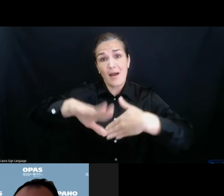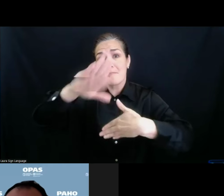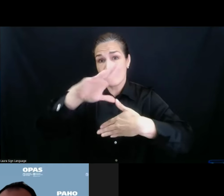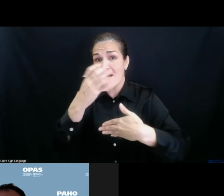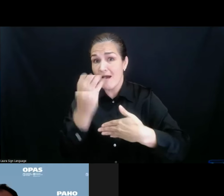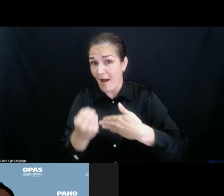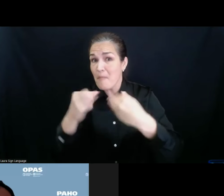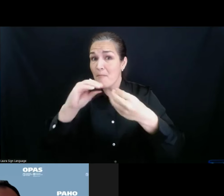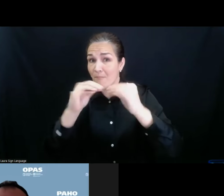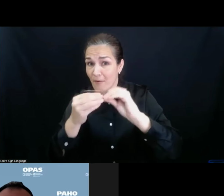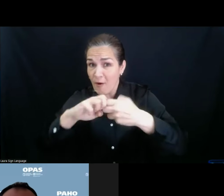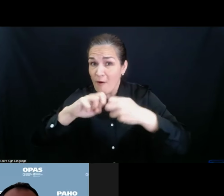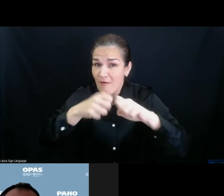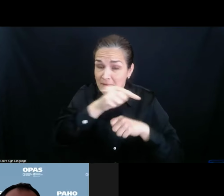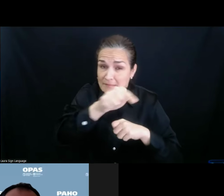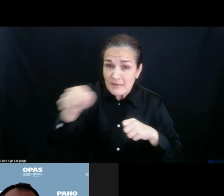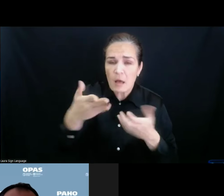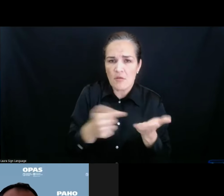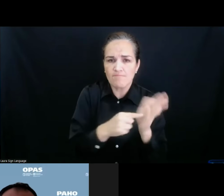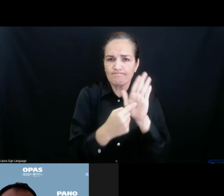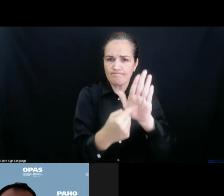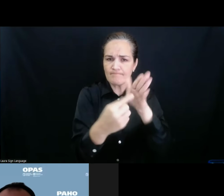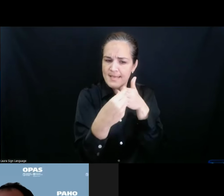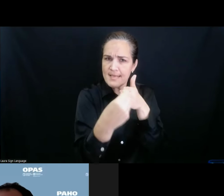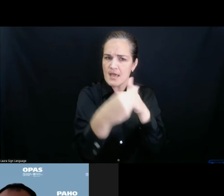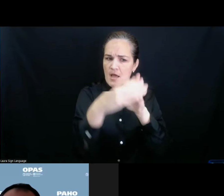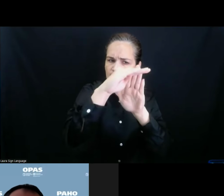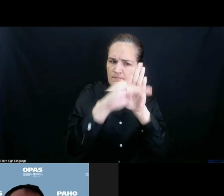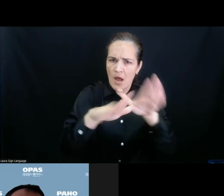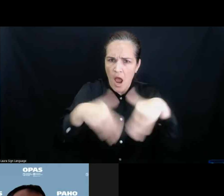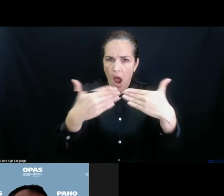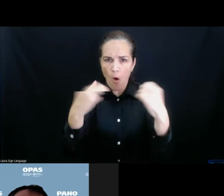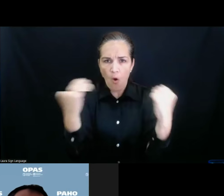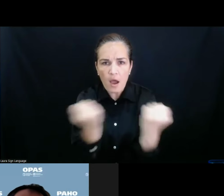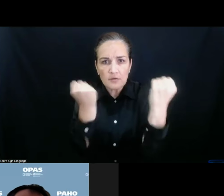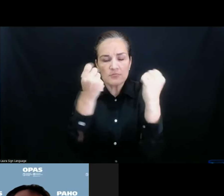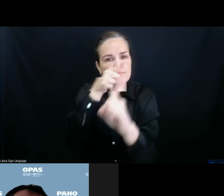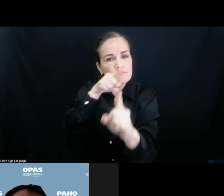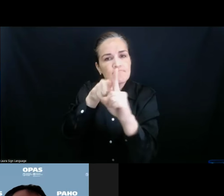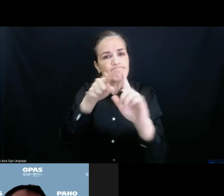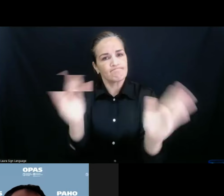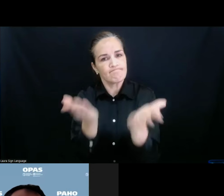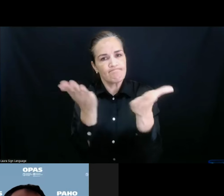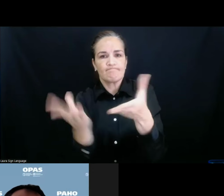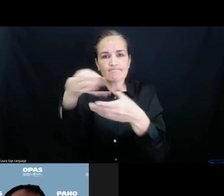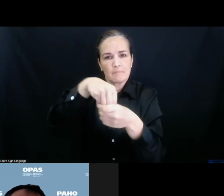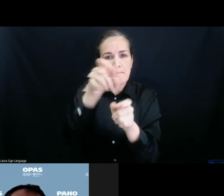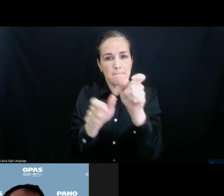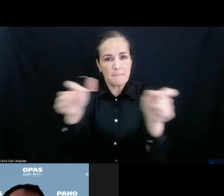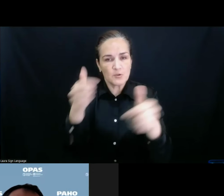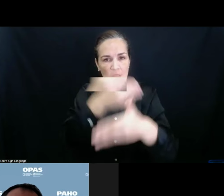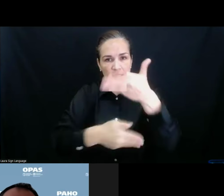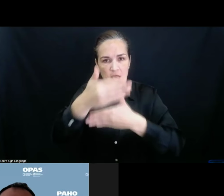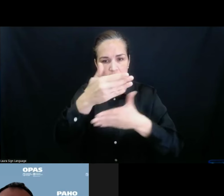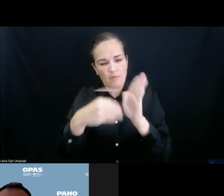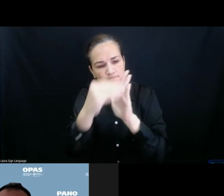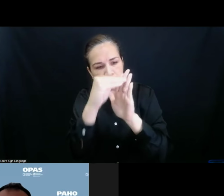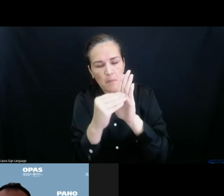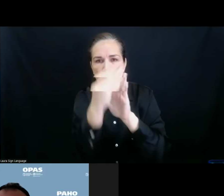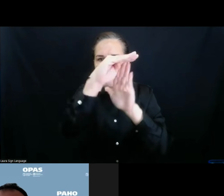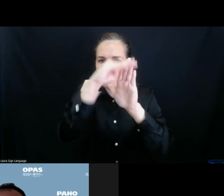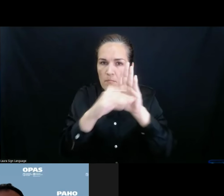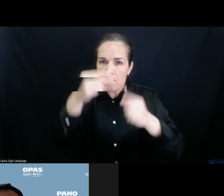the gaps presentar we la nueva have guía de concerning acción disabilities para in the promover la Americas. inclusión And de we're las also personas con discapacidad presenting en a las new políticas action y los guide